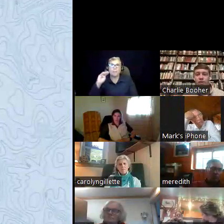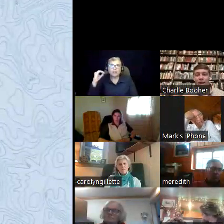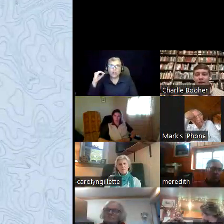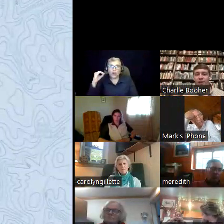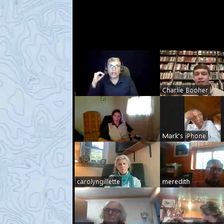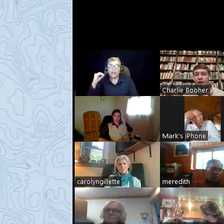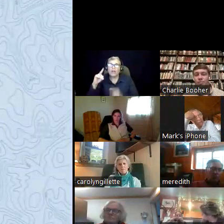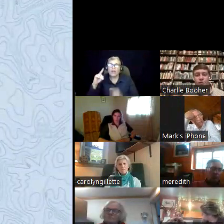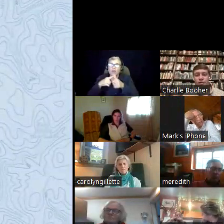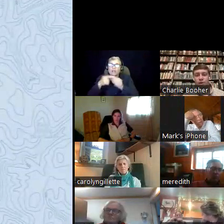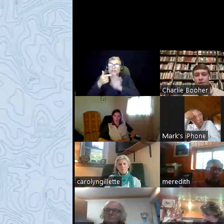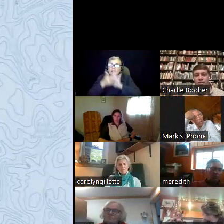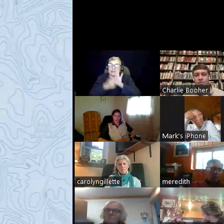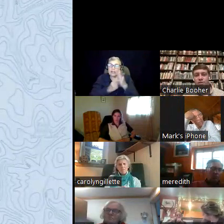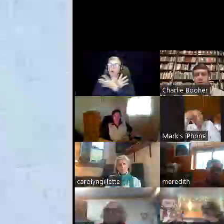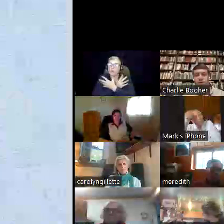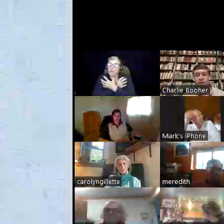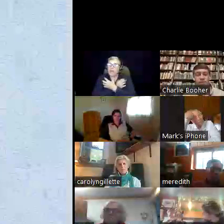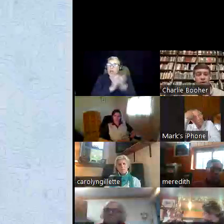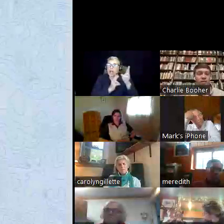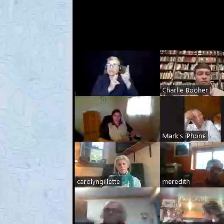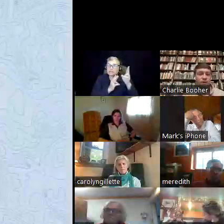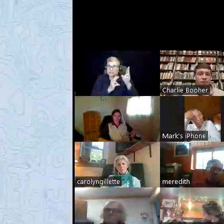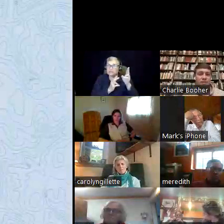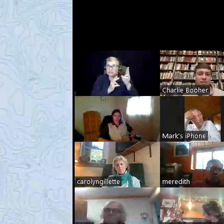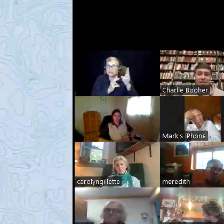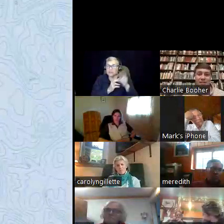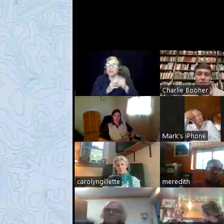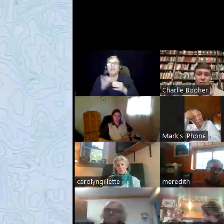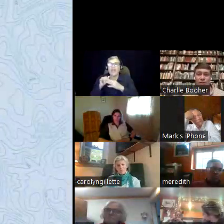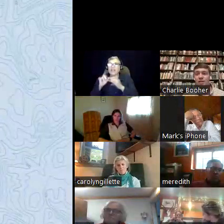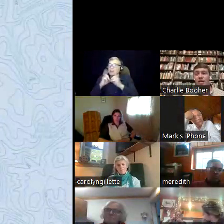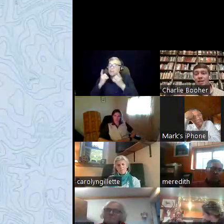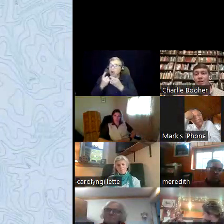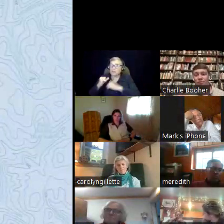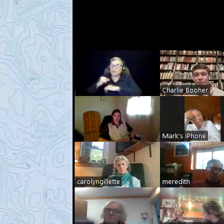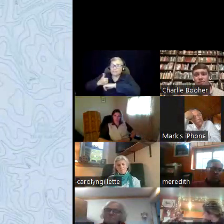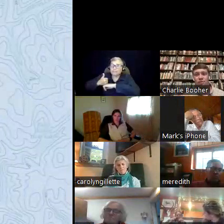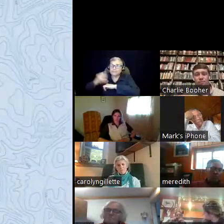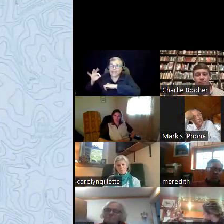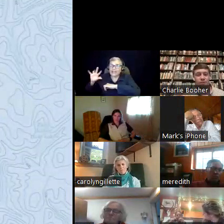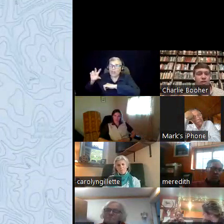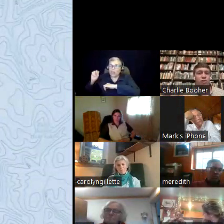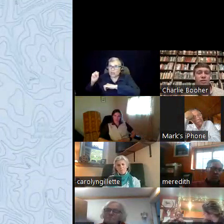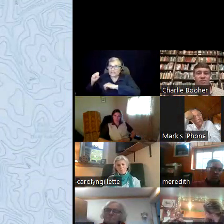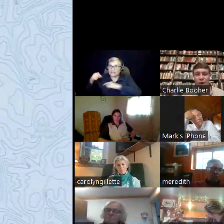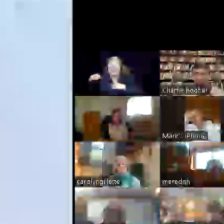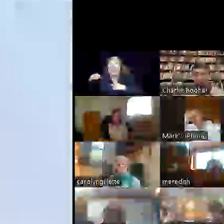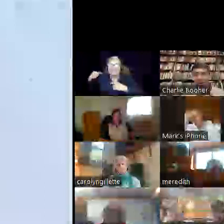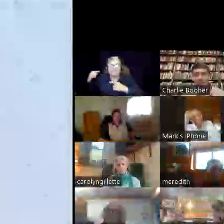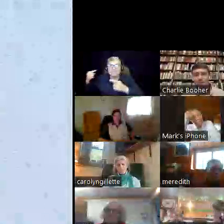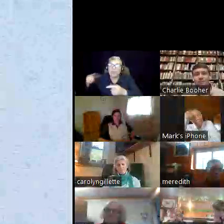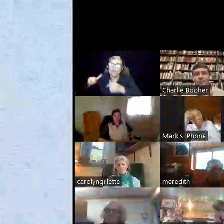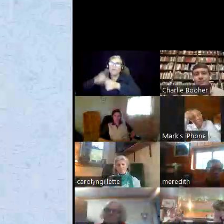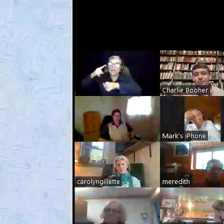hunt regulated by the Missouri Department of Conservation, a department that's been around since the 1930s, at their first issuance of